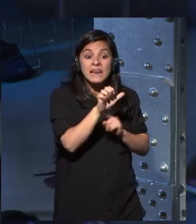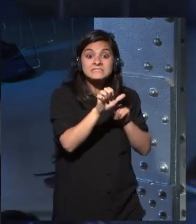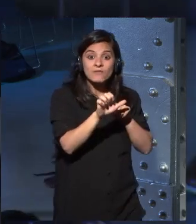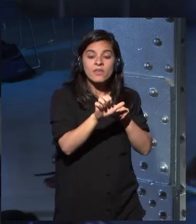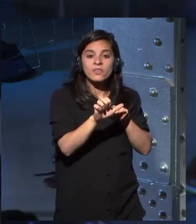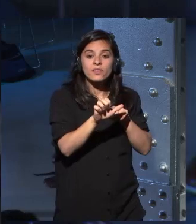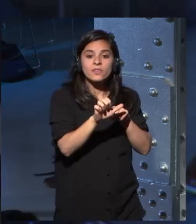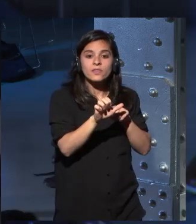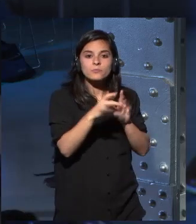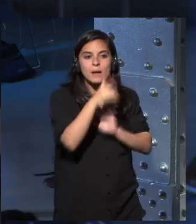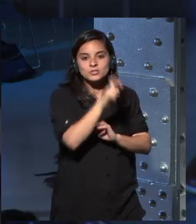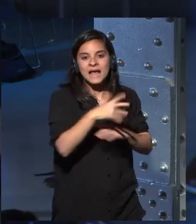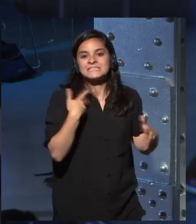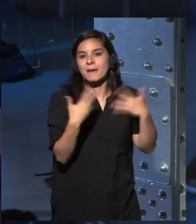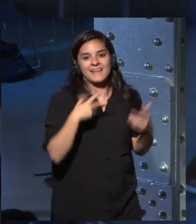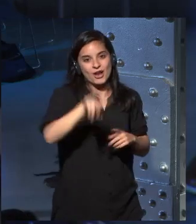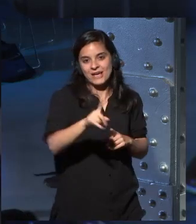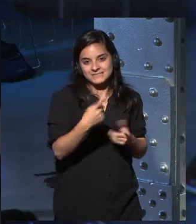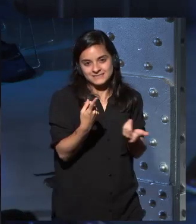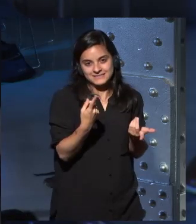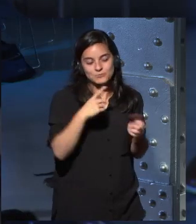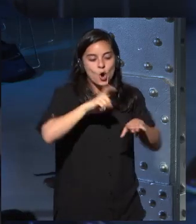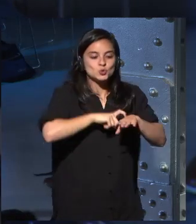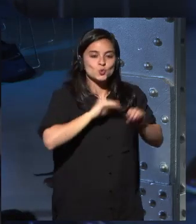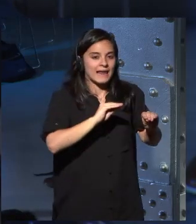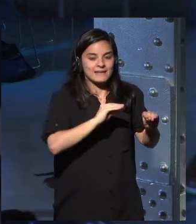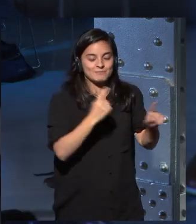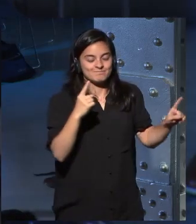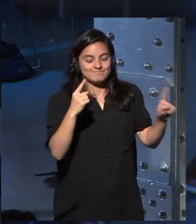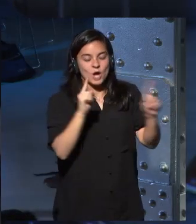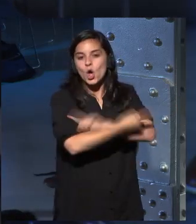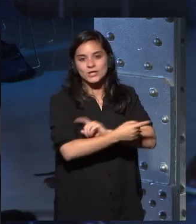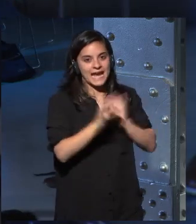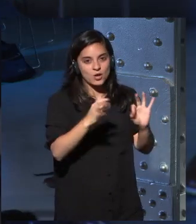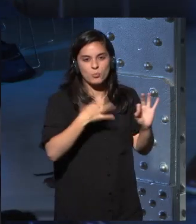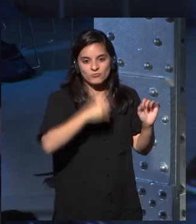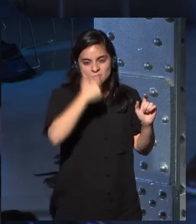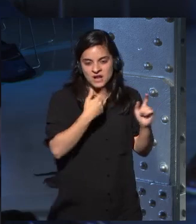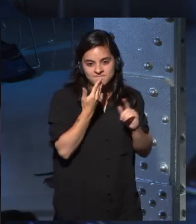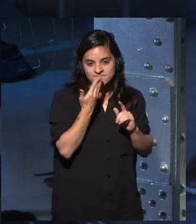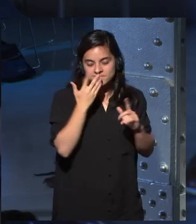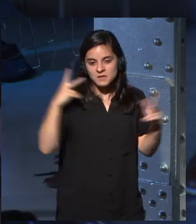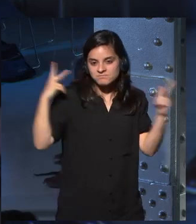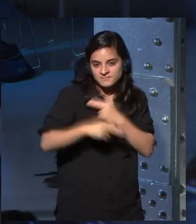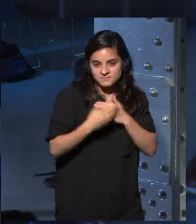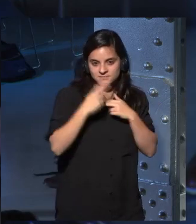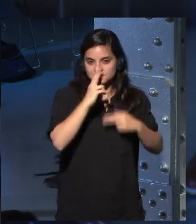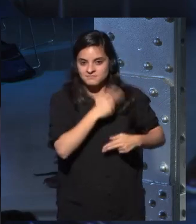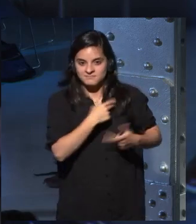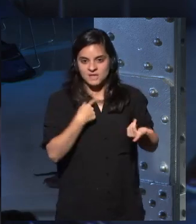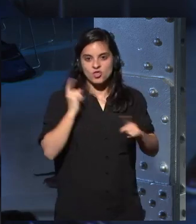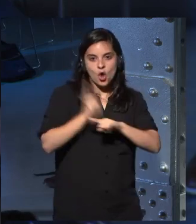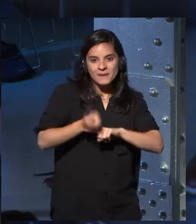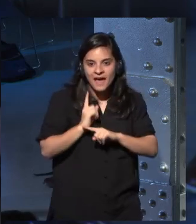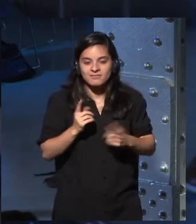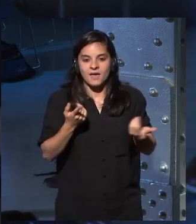simpatica person. She's, on the contrary, she can be arrogant, she can be overbearing, she can be